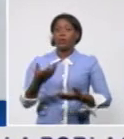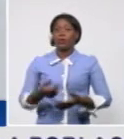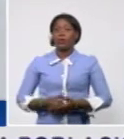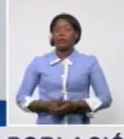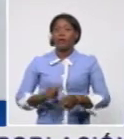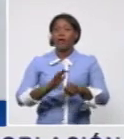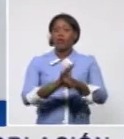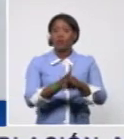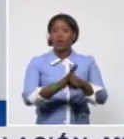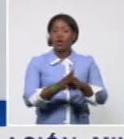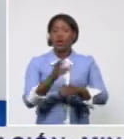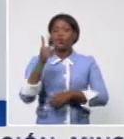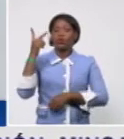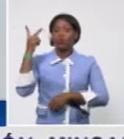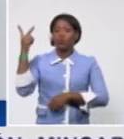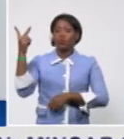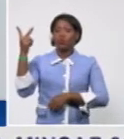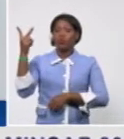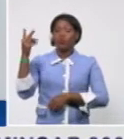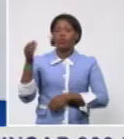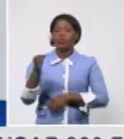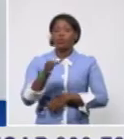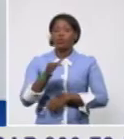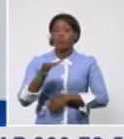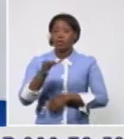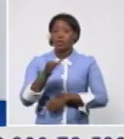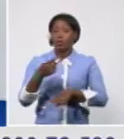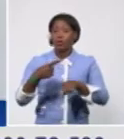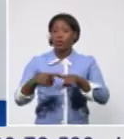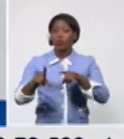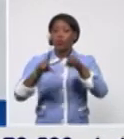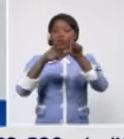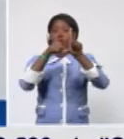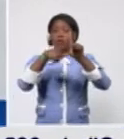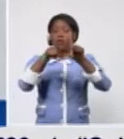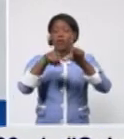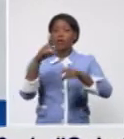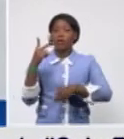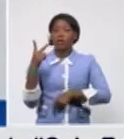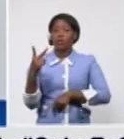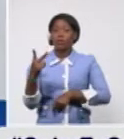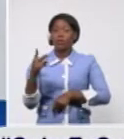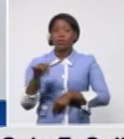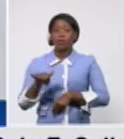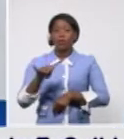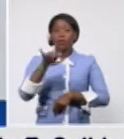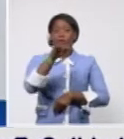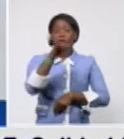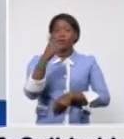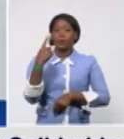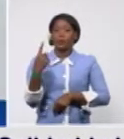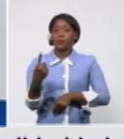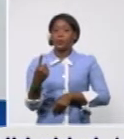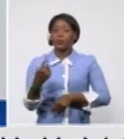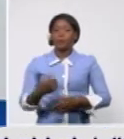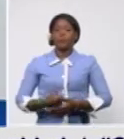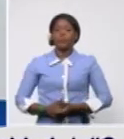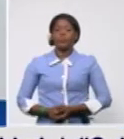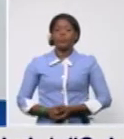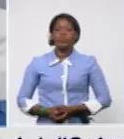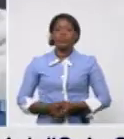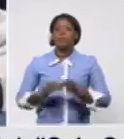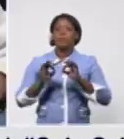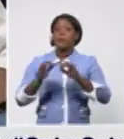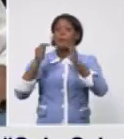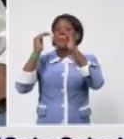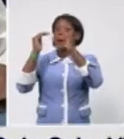Yesterday's results therefore mean that Havana continues to have the highest confirmed case rate per